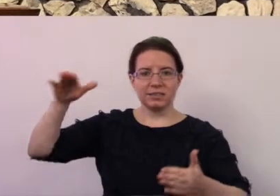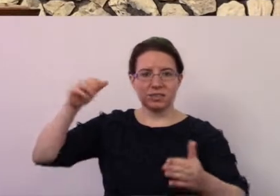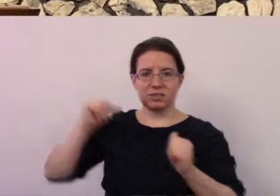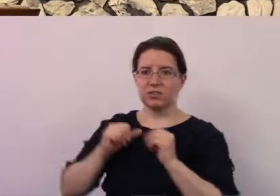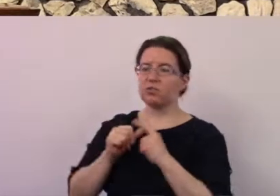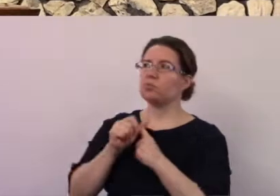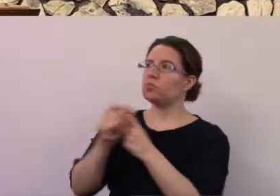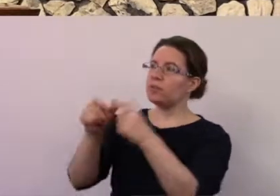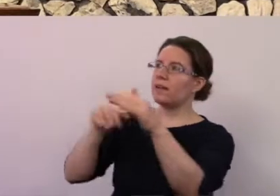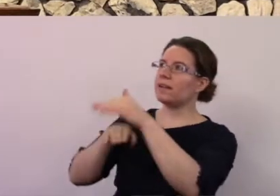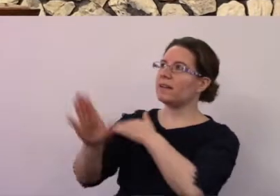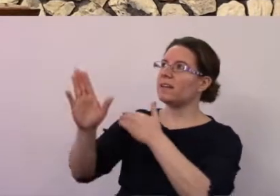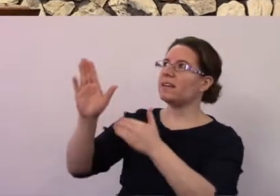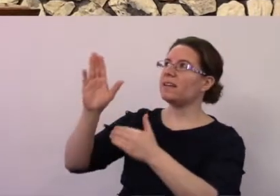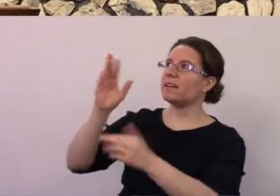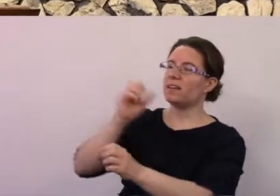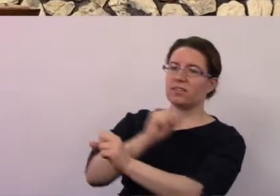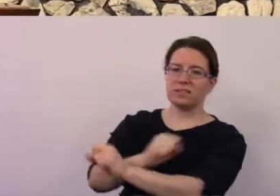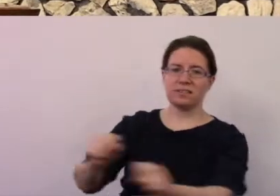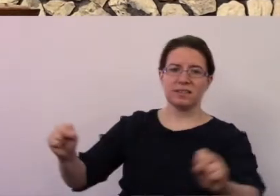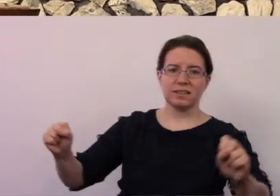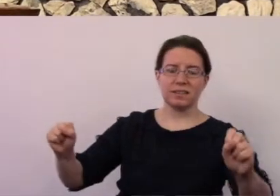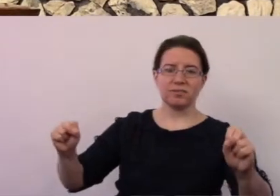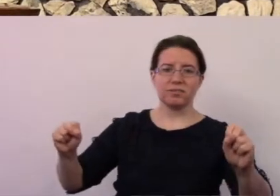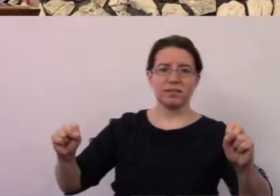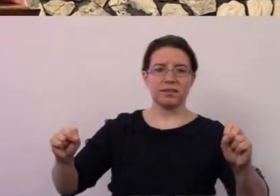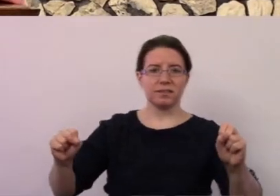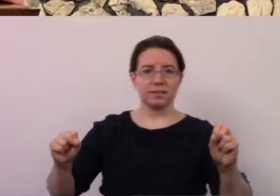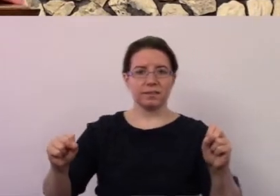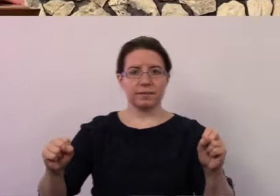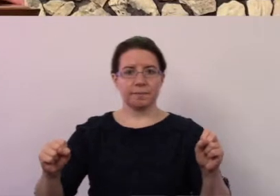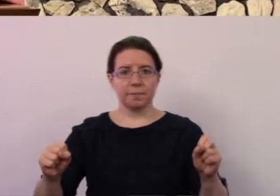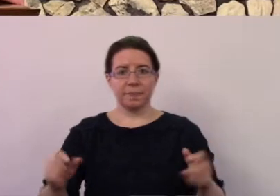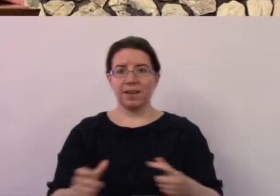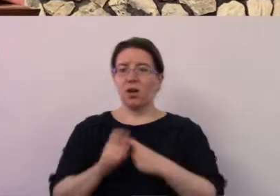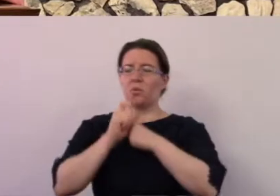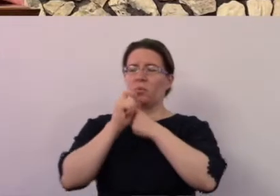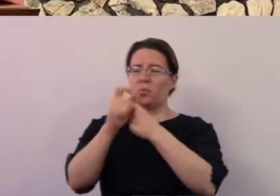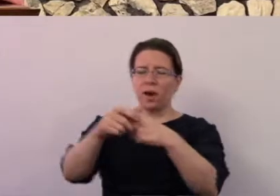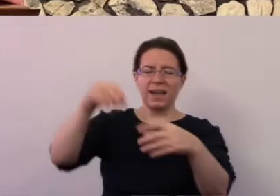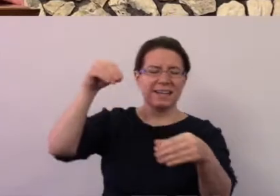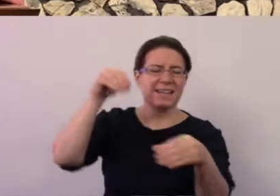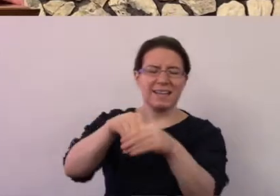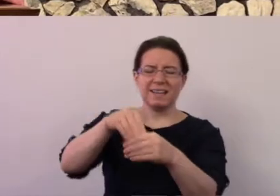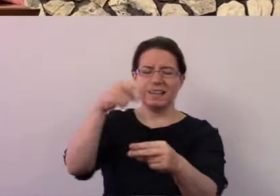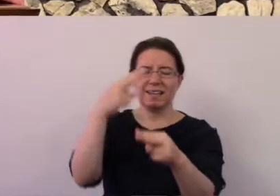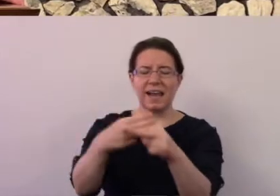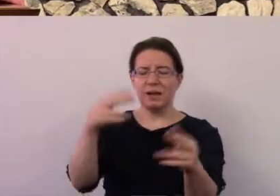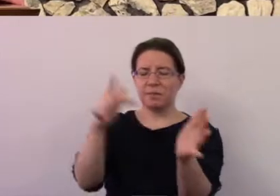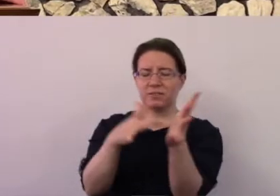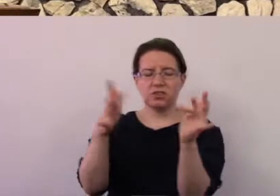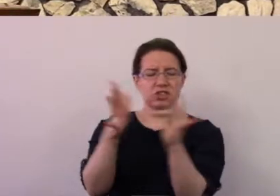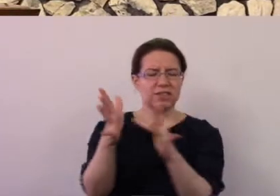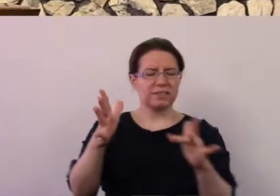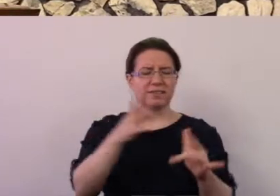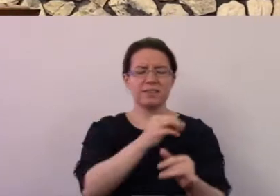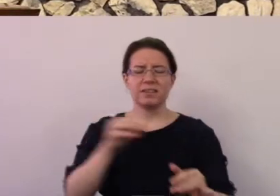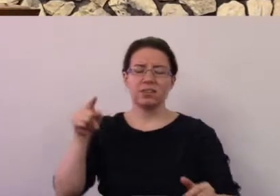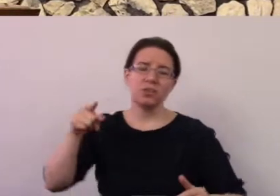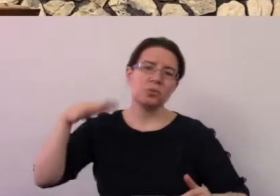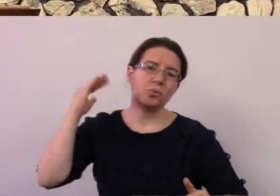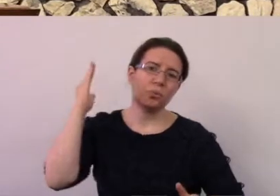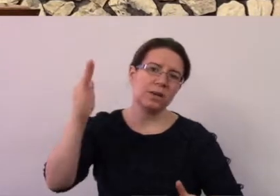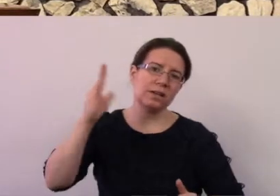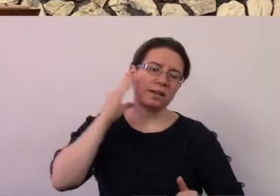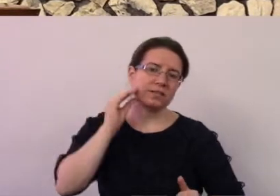is a strong tower, and the righteous runneth into it and are safe. In other words, run into